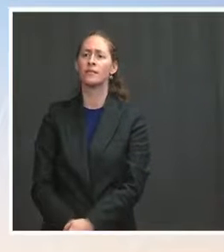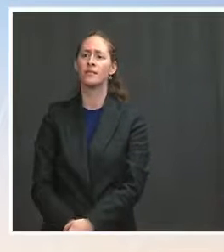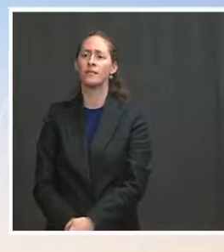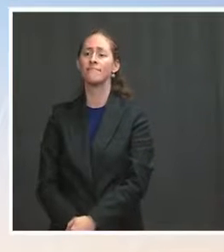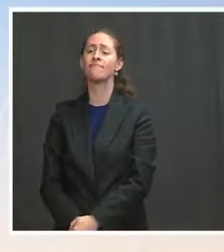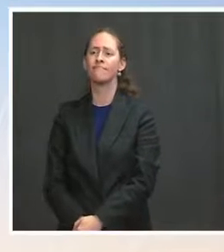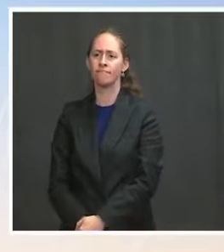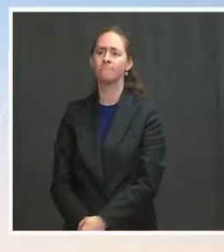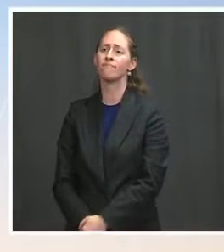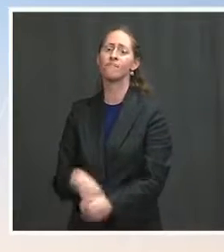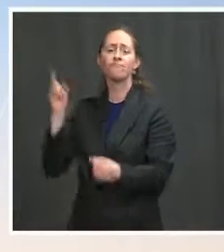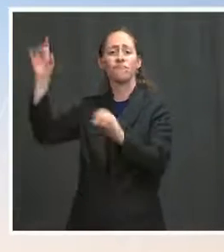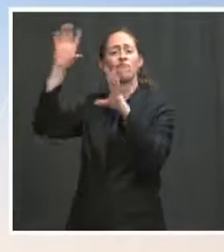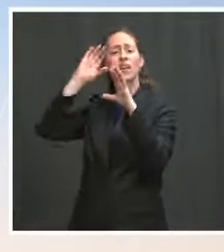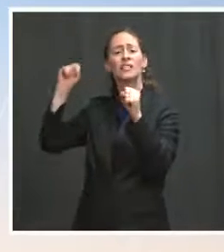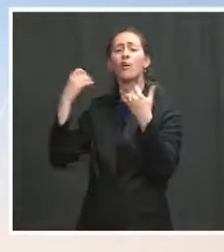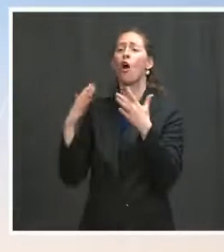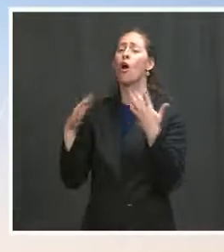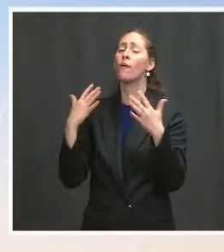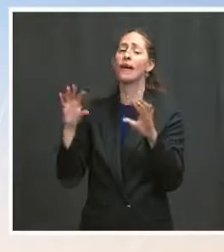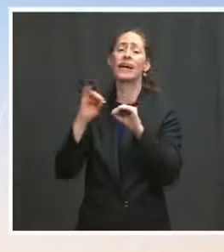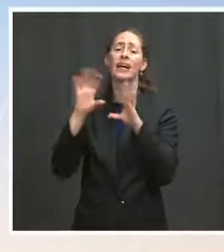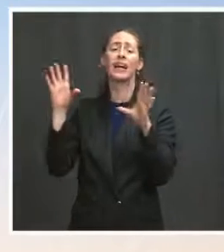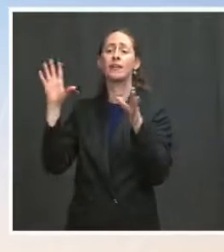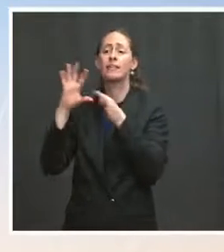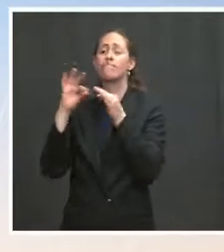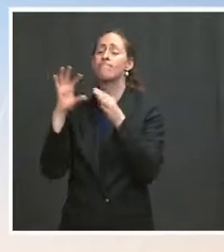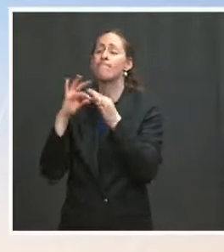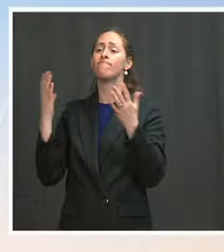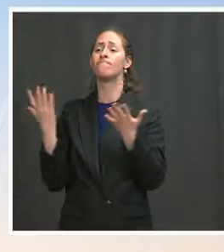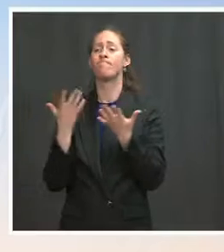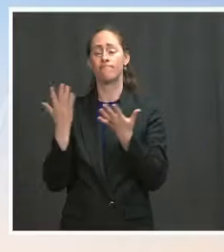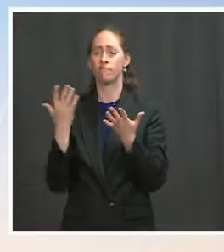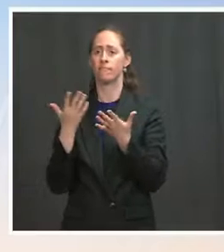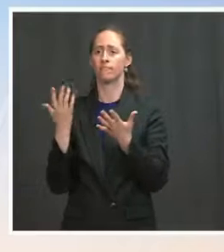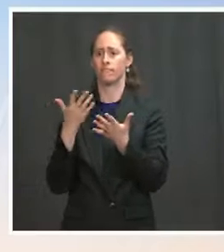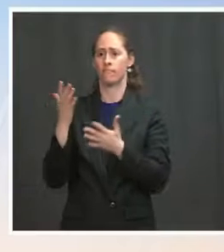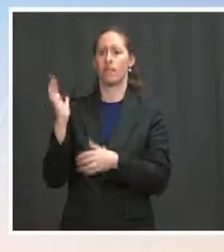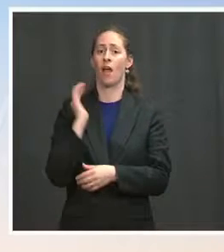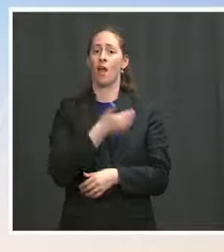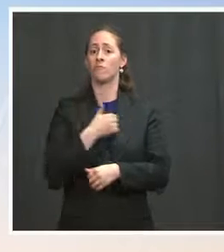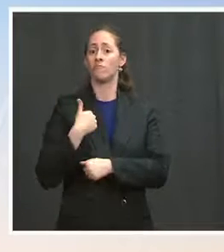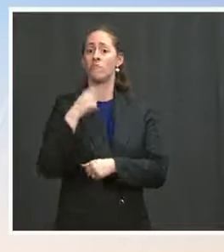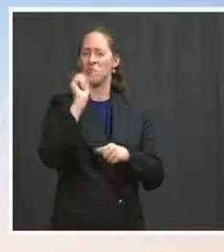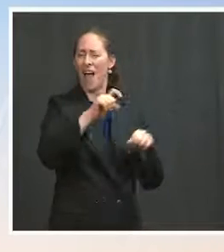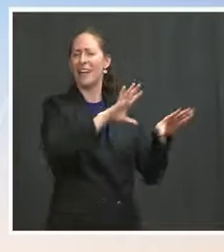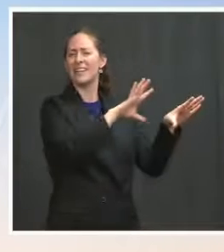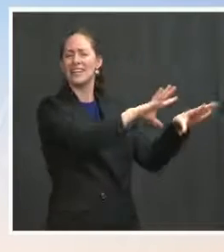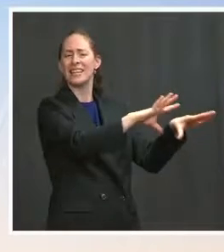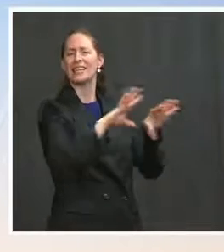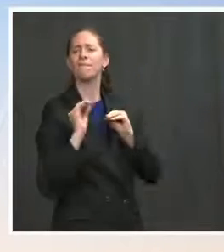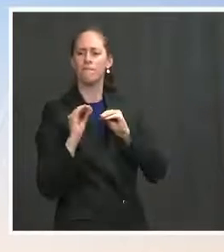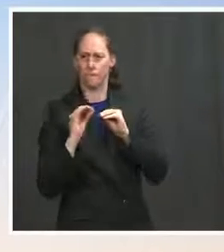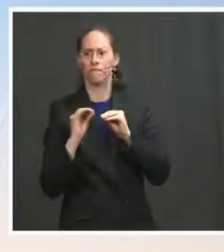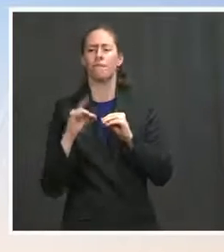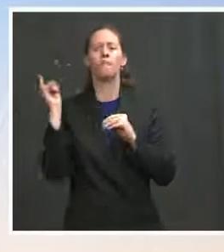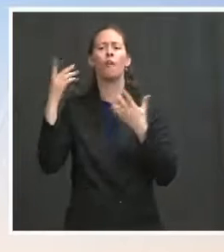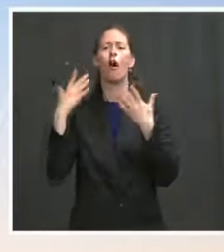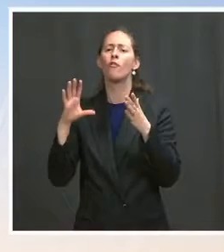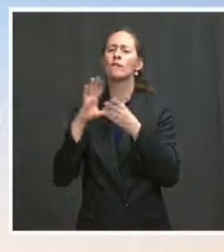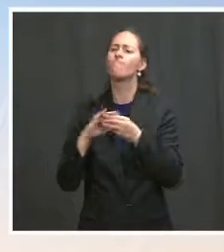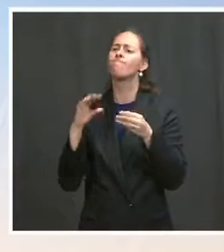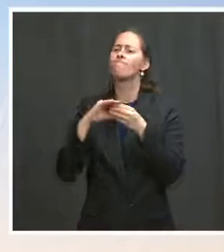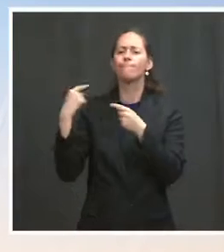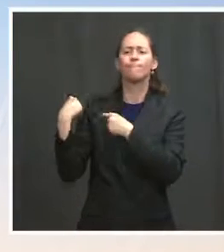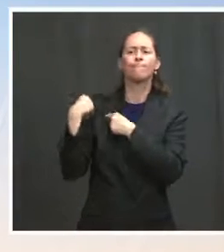did not pull our troops, withdraw our troops from Afghanistan, something that he has long talked about having an interest and a